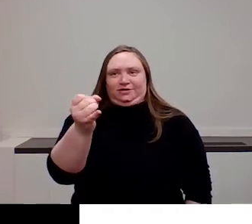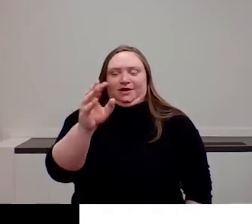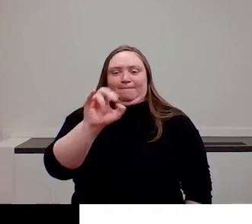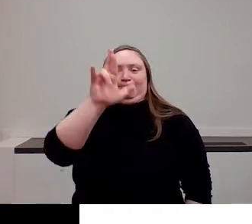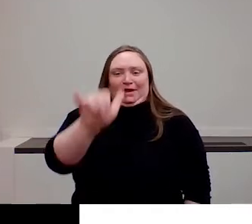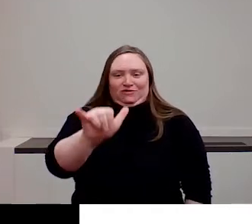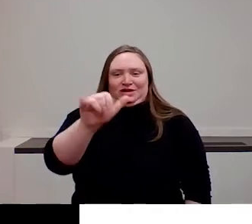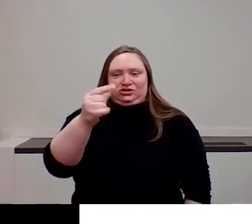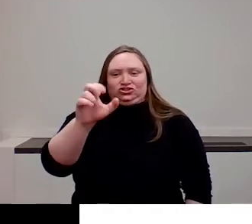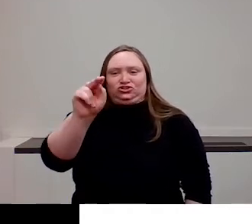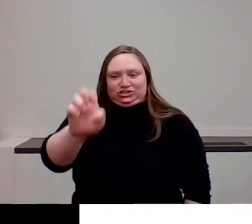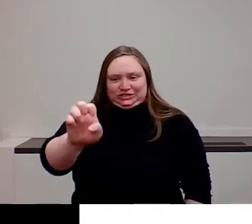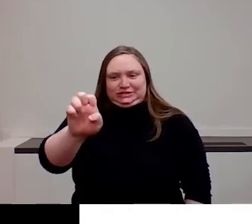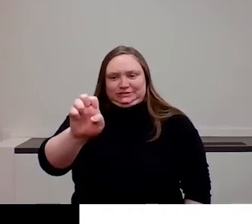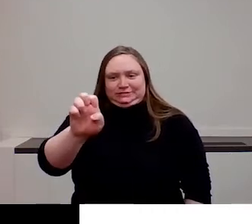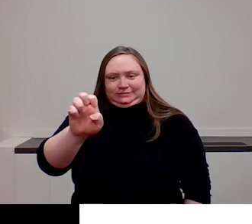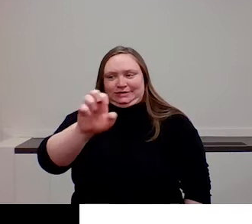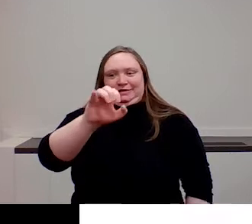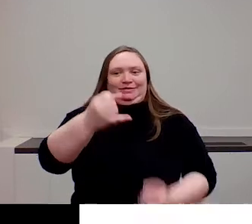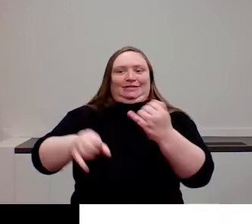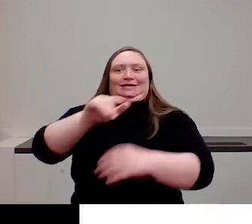Mary Jean Marie DeKaija.